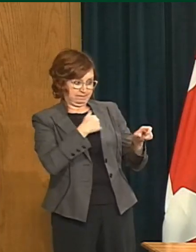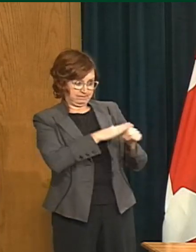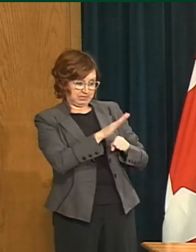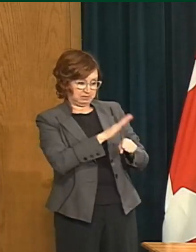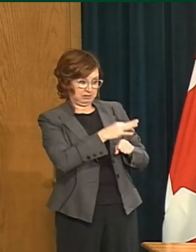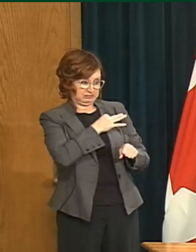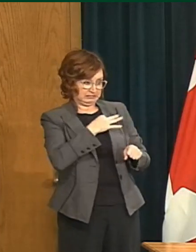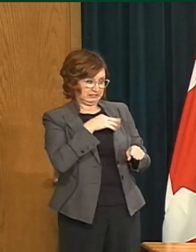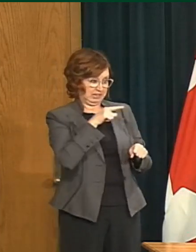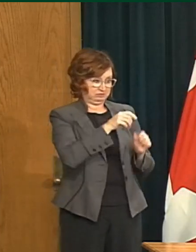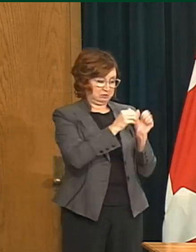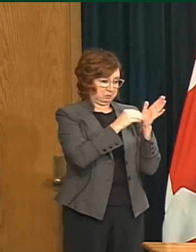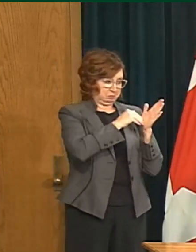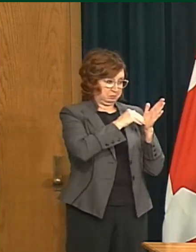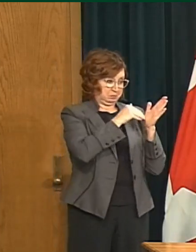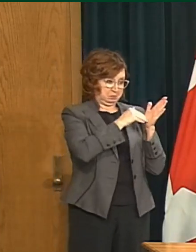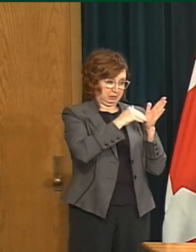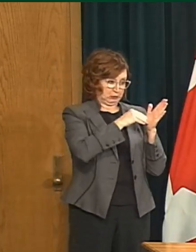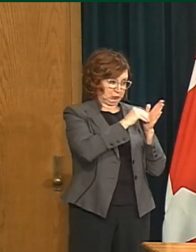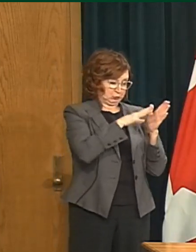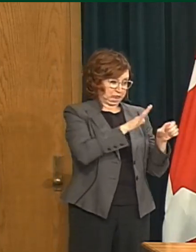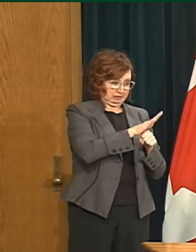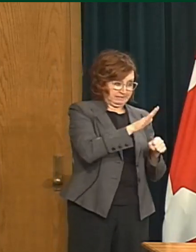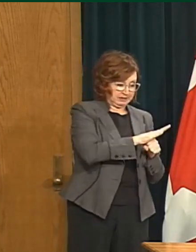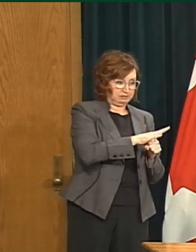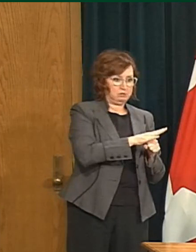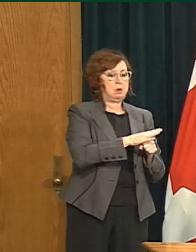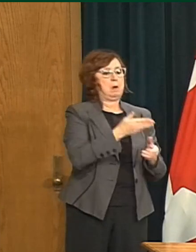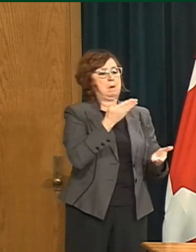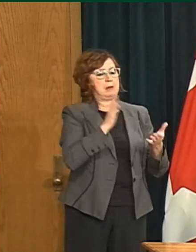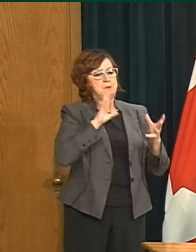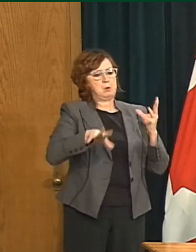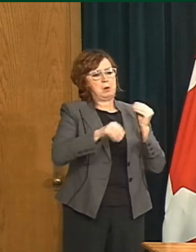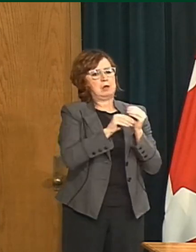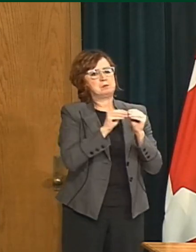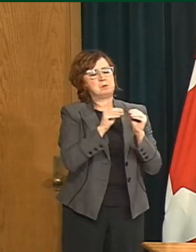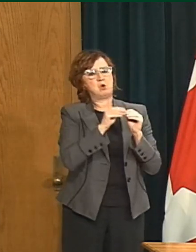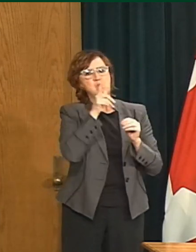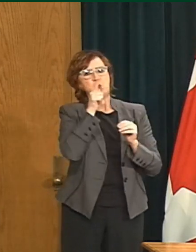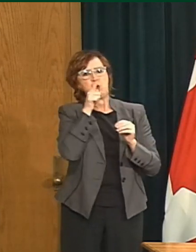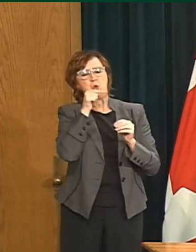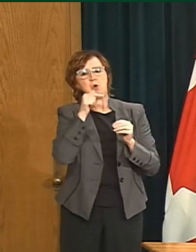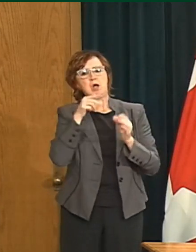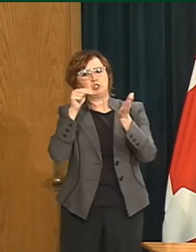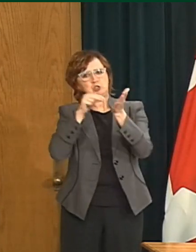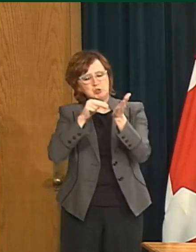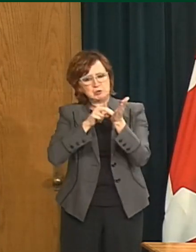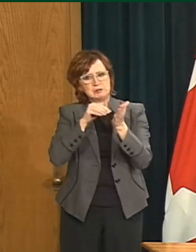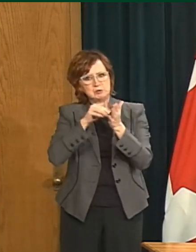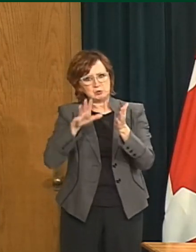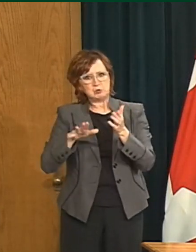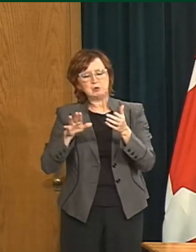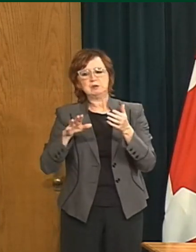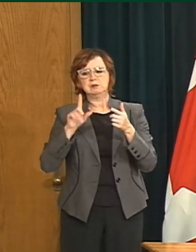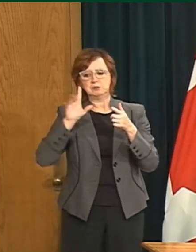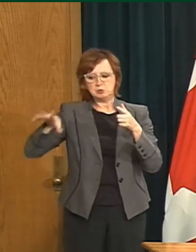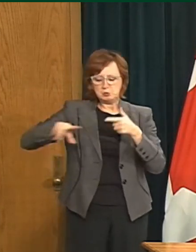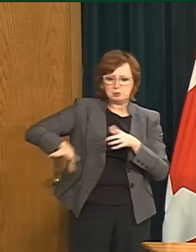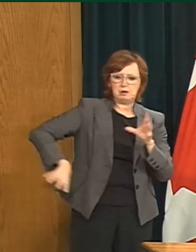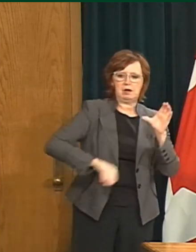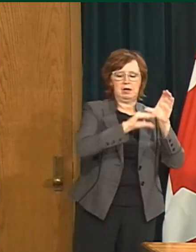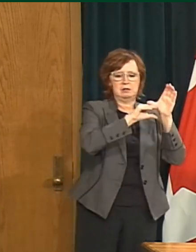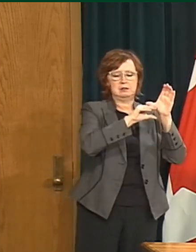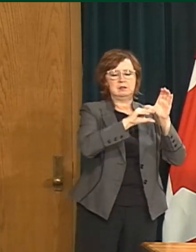capacity. Ongoing testing and contact tracing will be key measures, not only to control the spread